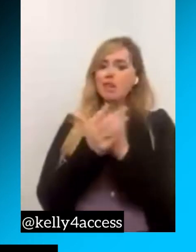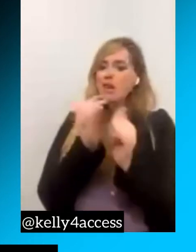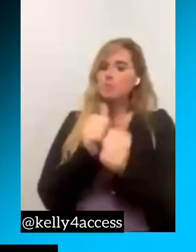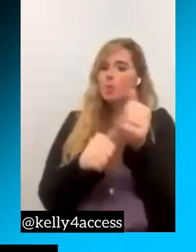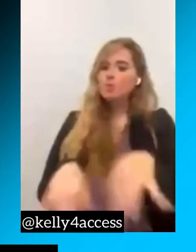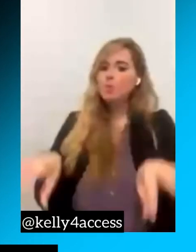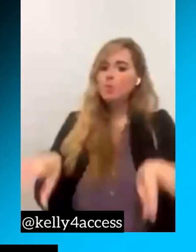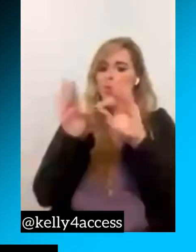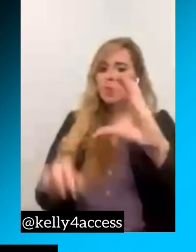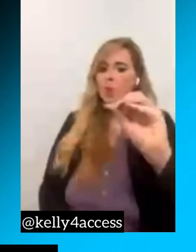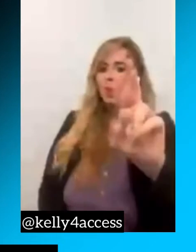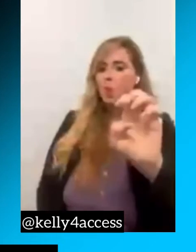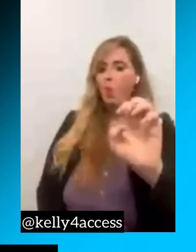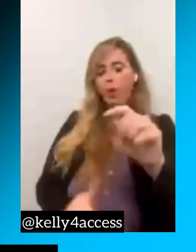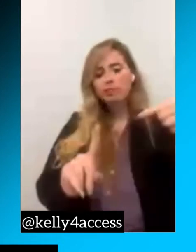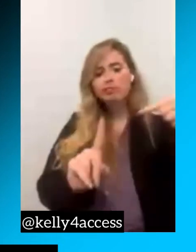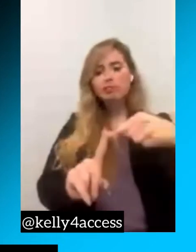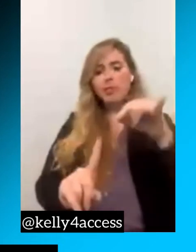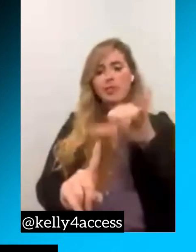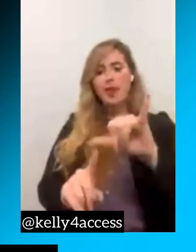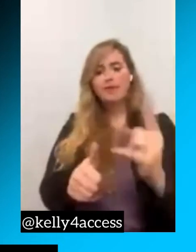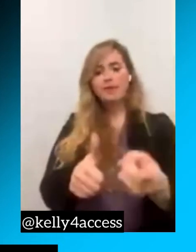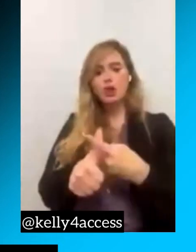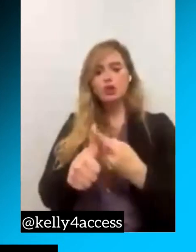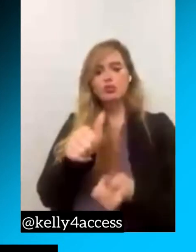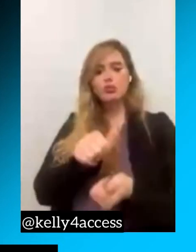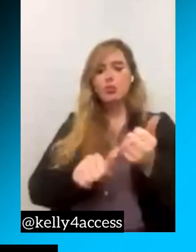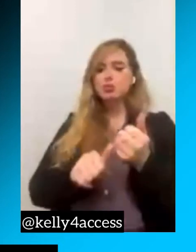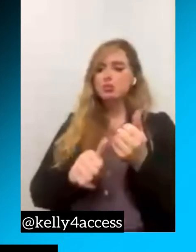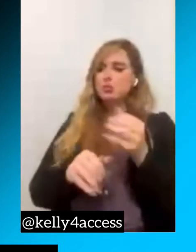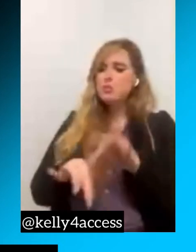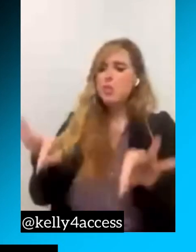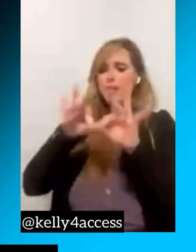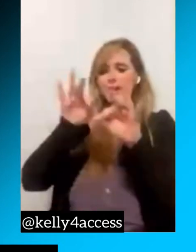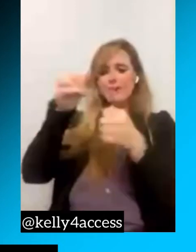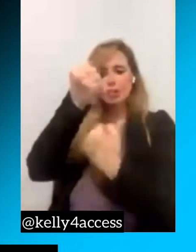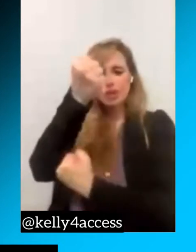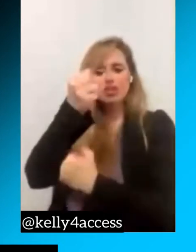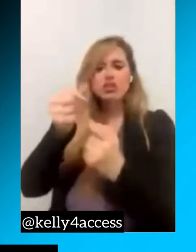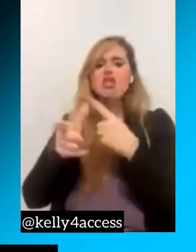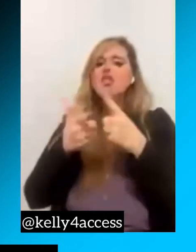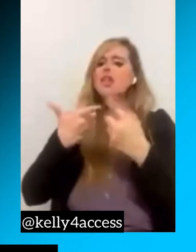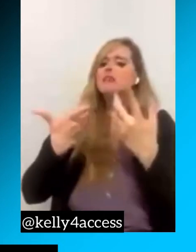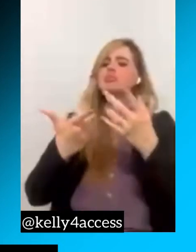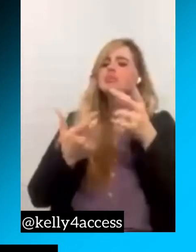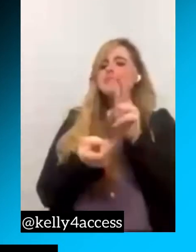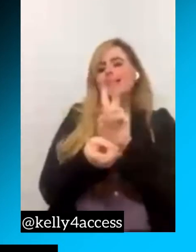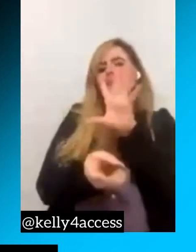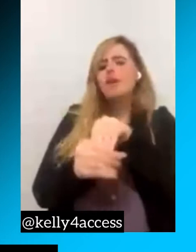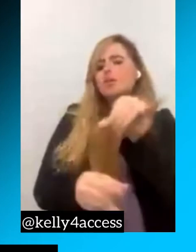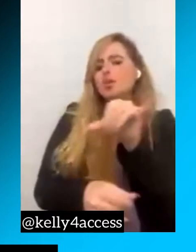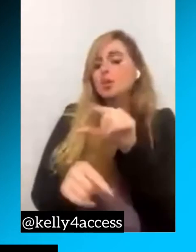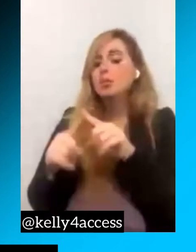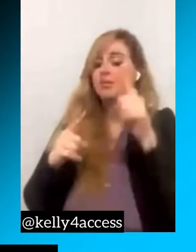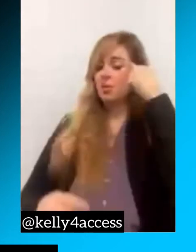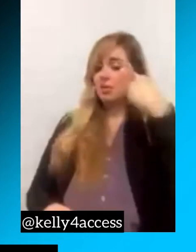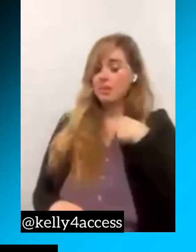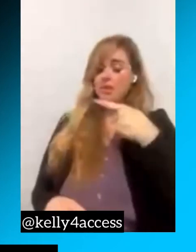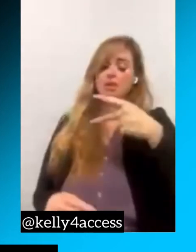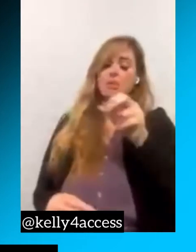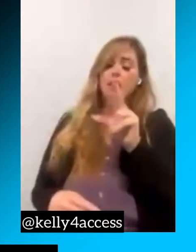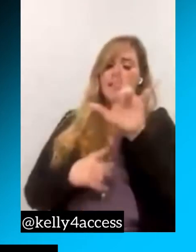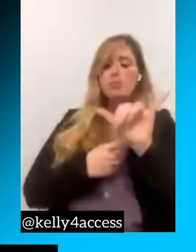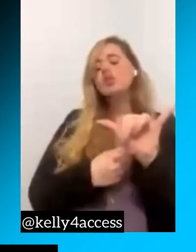polyamory, and then sexual relationships are there as well, of course. But yeah, for me, for polyamory is all about the